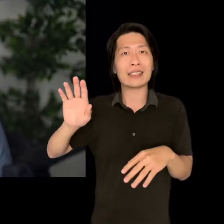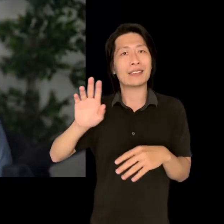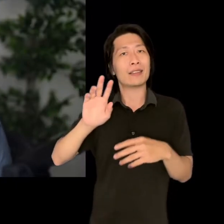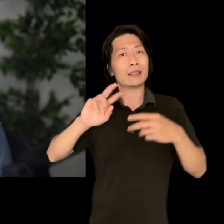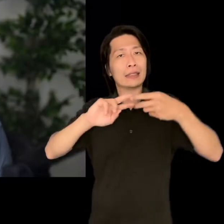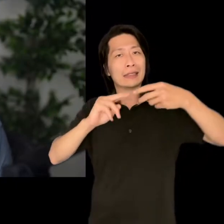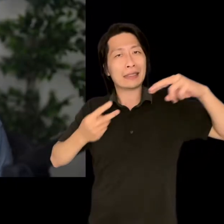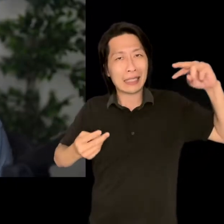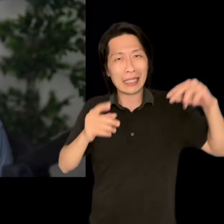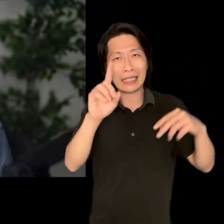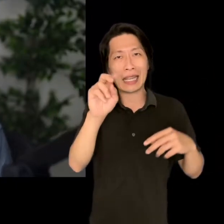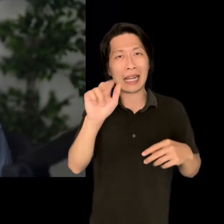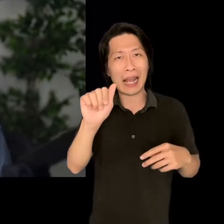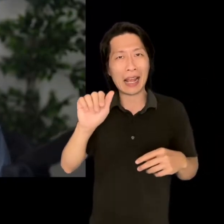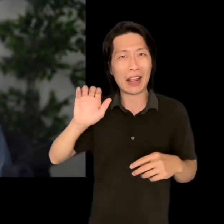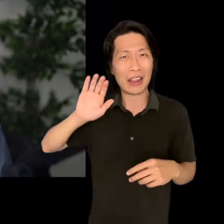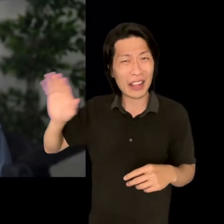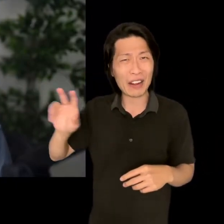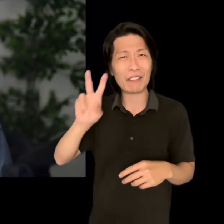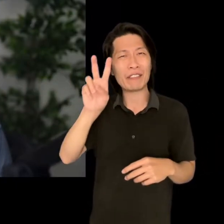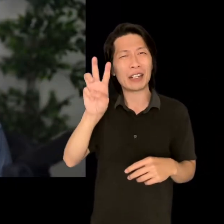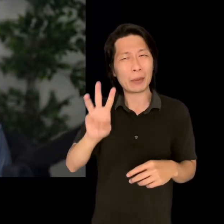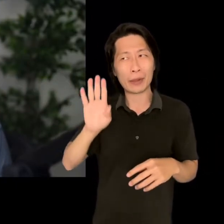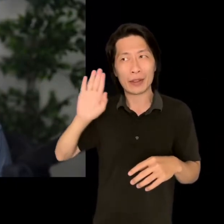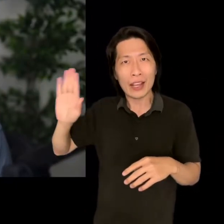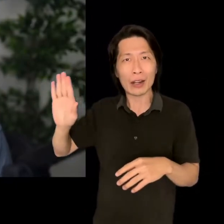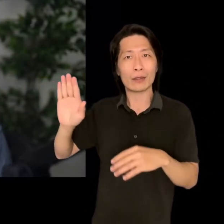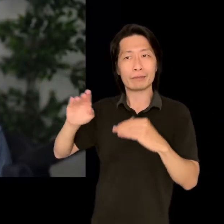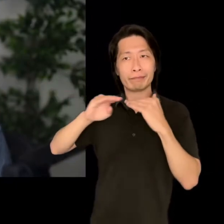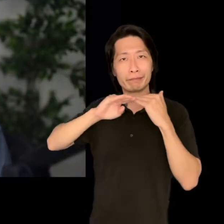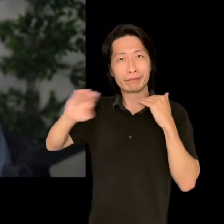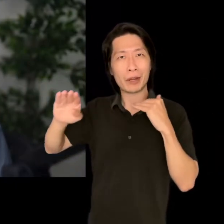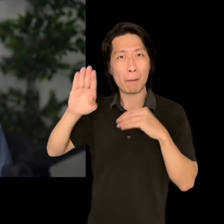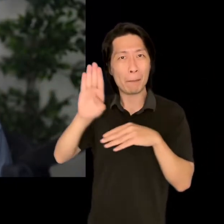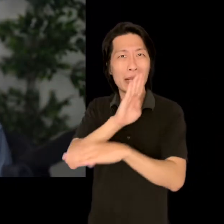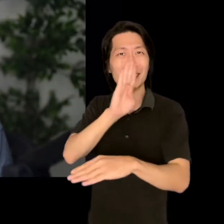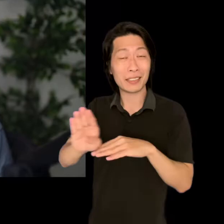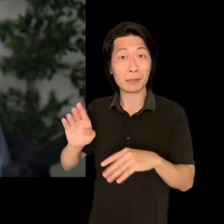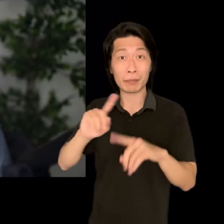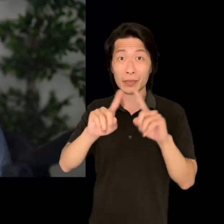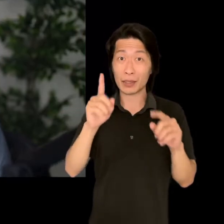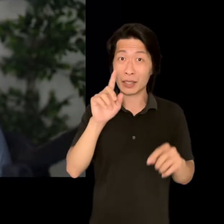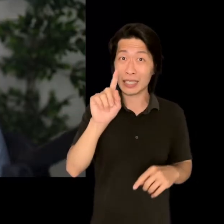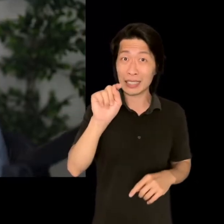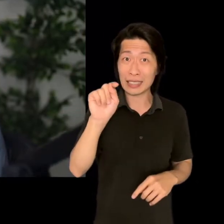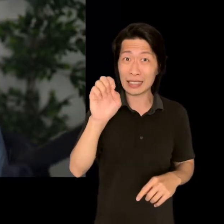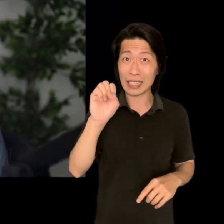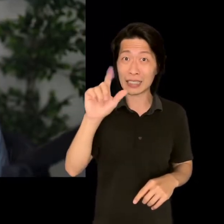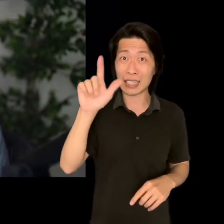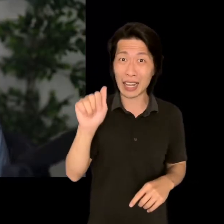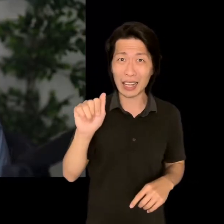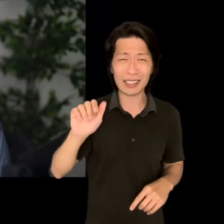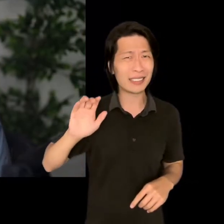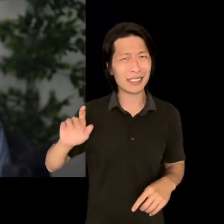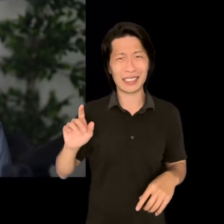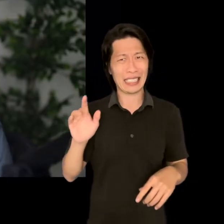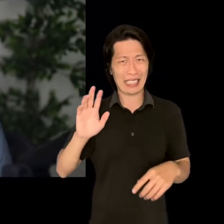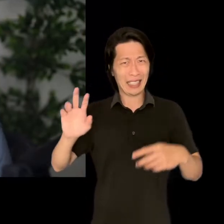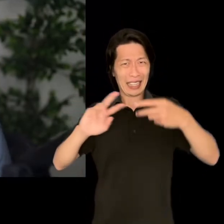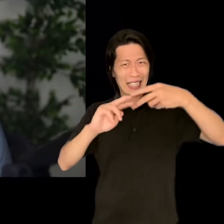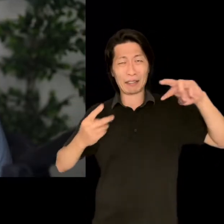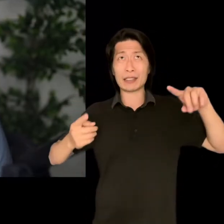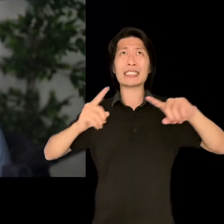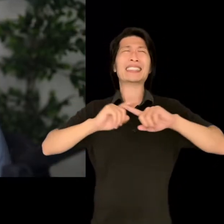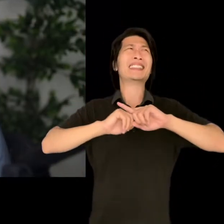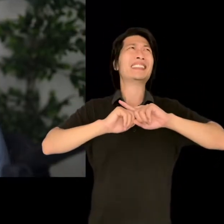the bread and butter. This is the DNA of a company like VW. However, with Tesla, they're a true innovator.